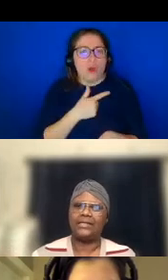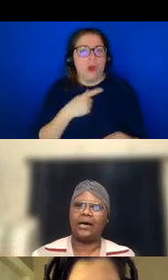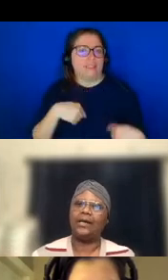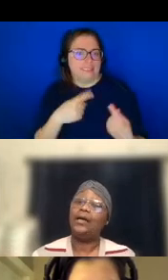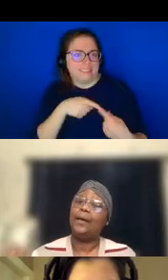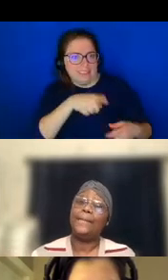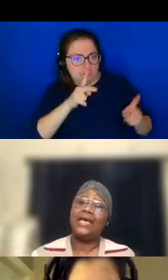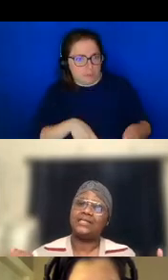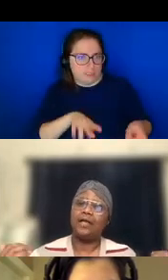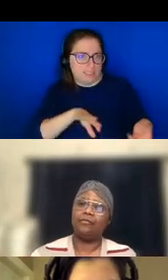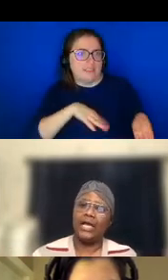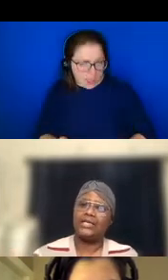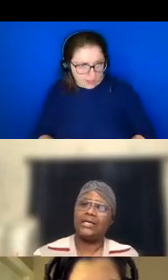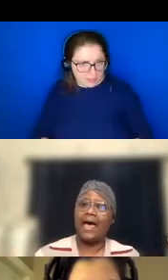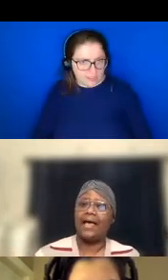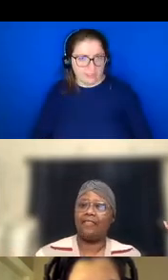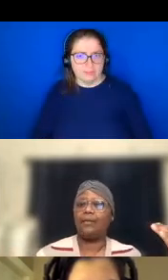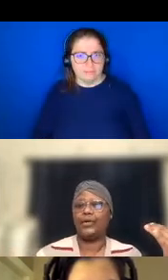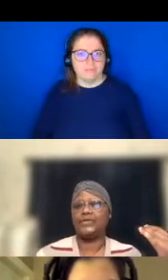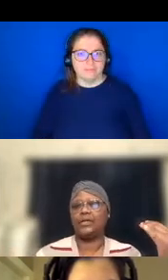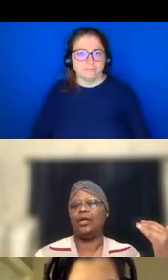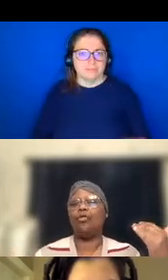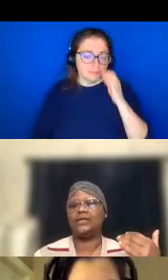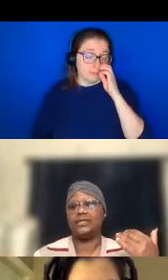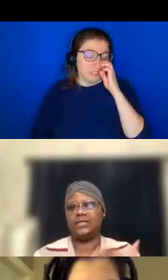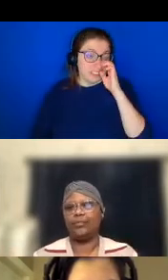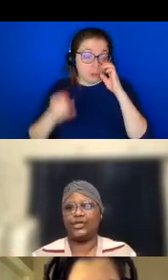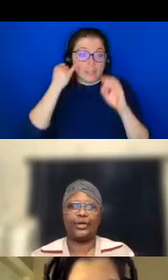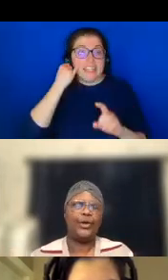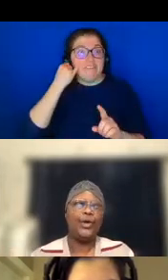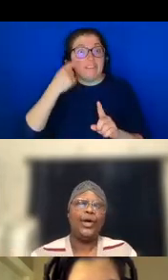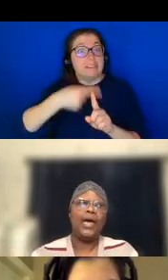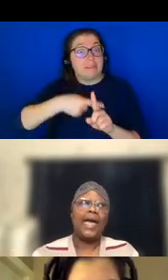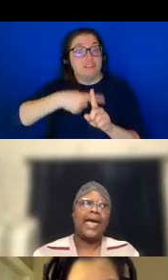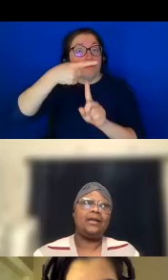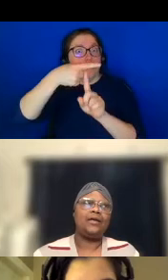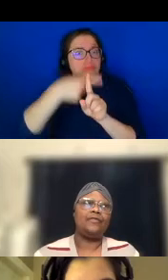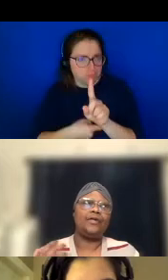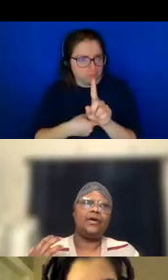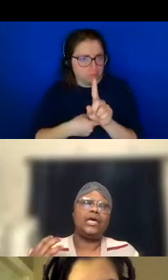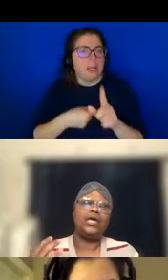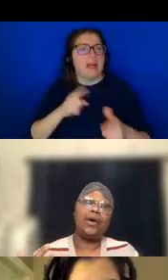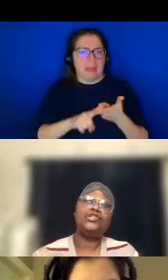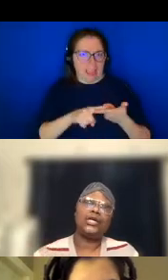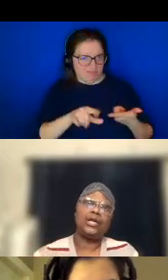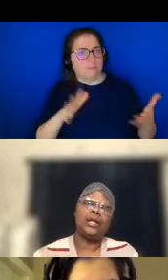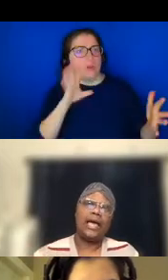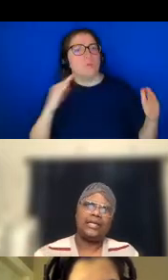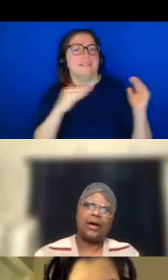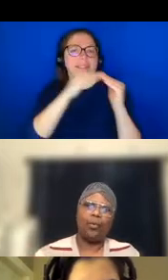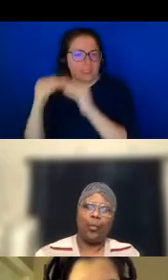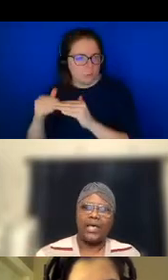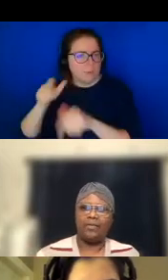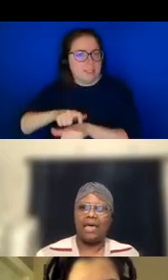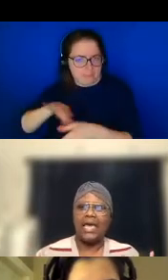had died based on the rate that that person lost temperature. And the equation ended